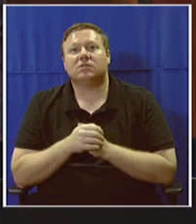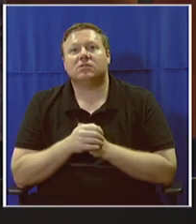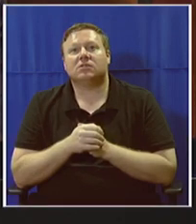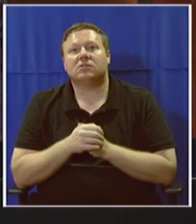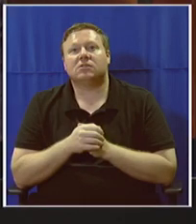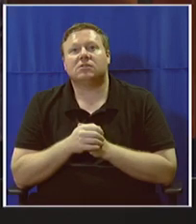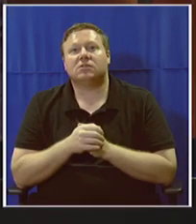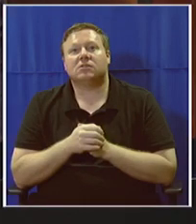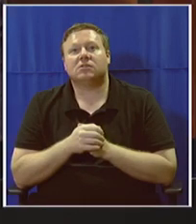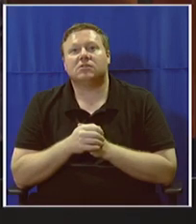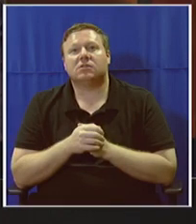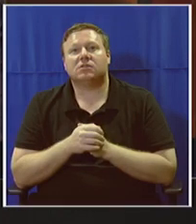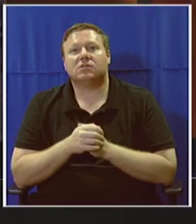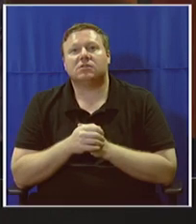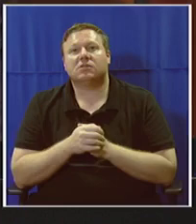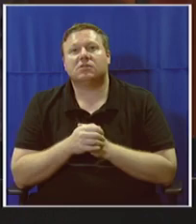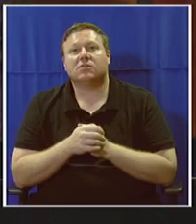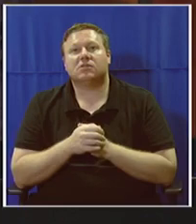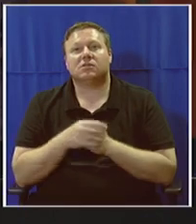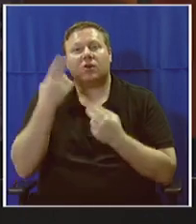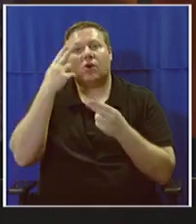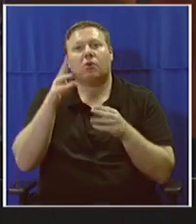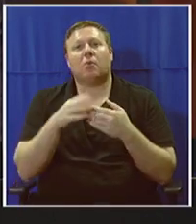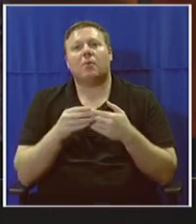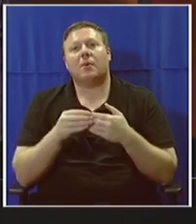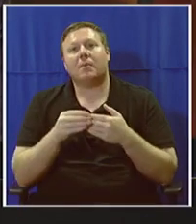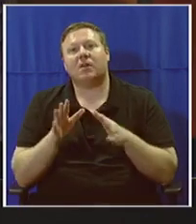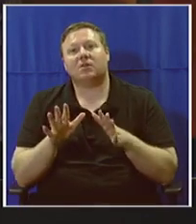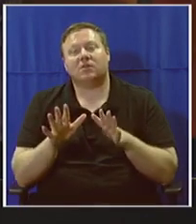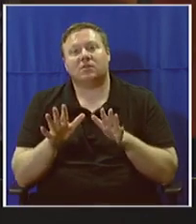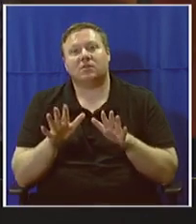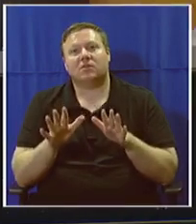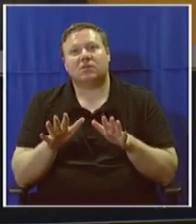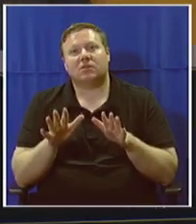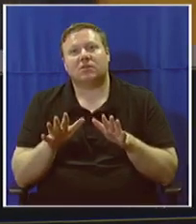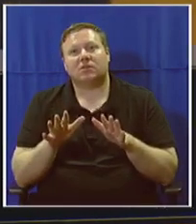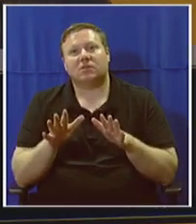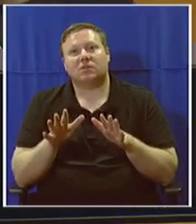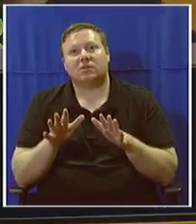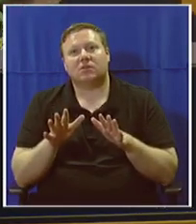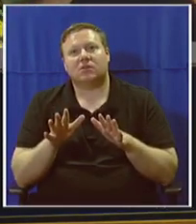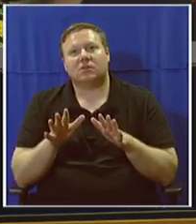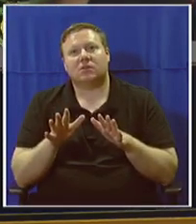Point of order. Honourable member. Honourable members.